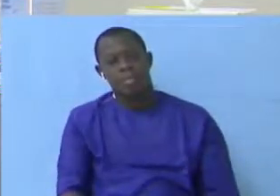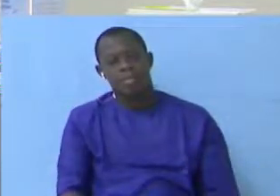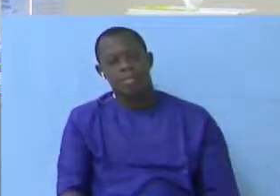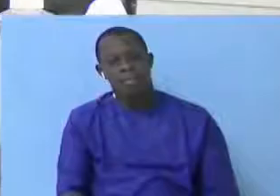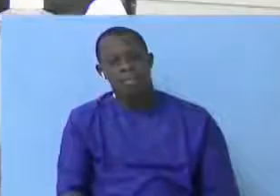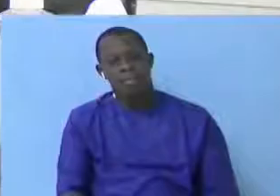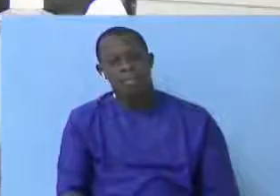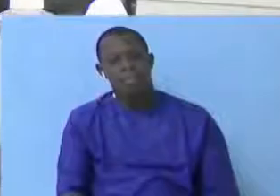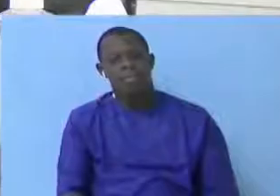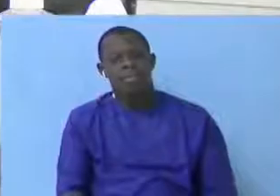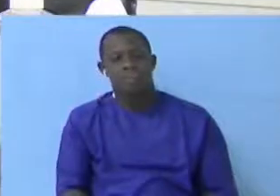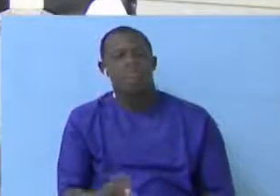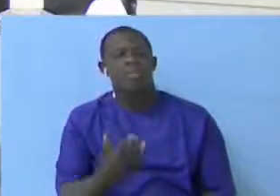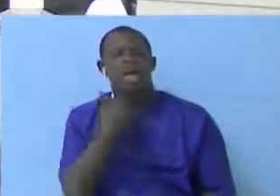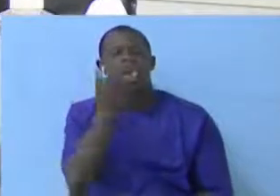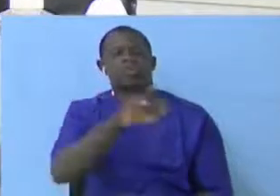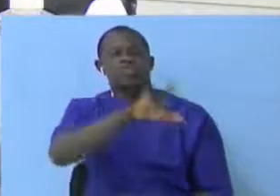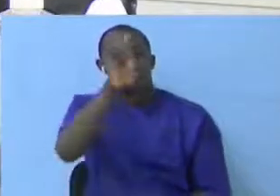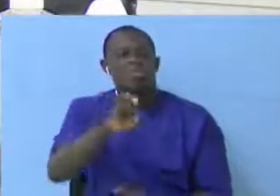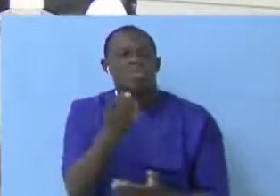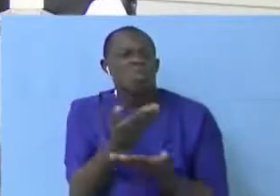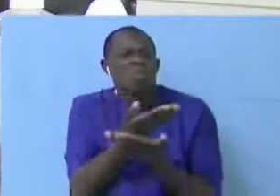As to why they were in the Gambia.